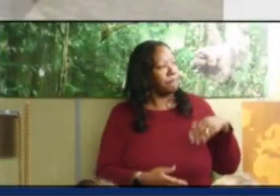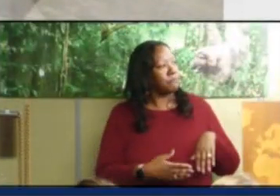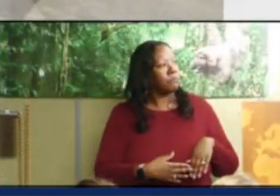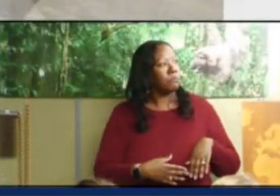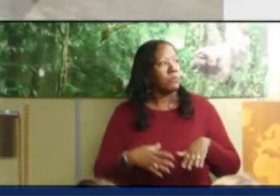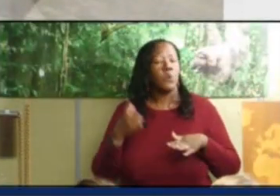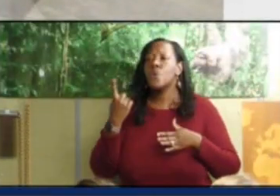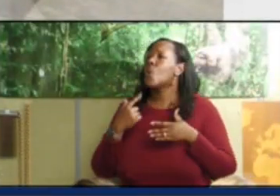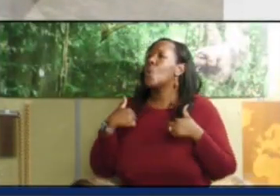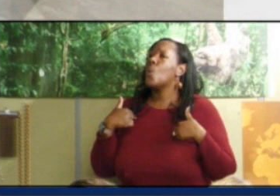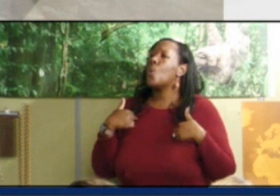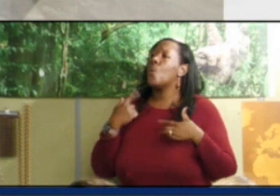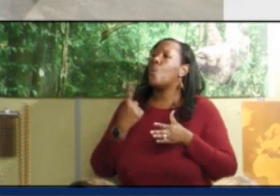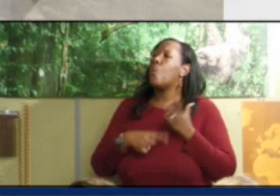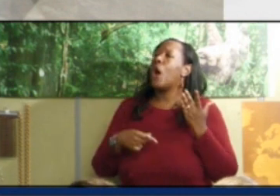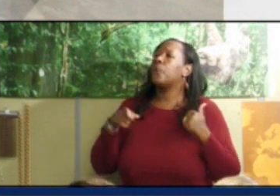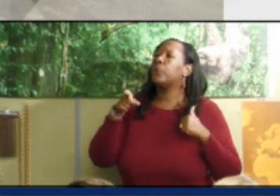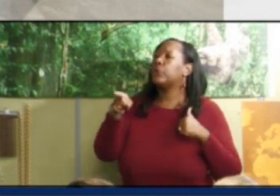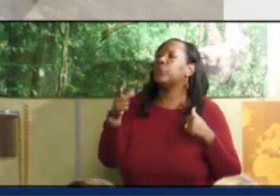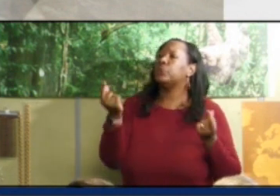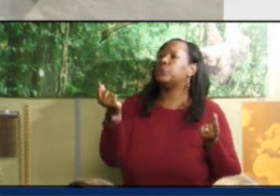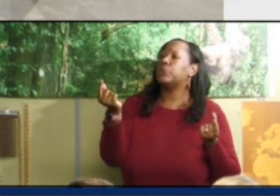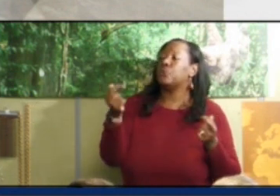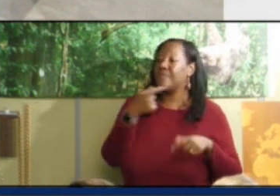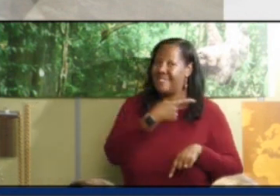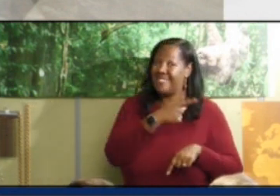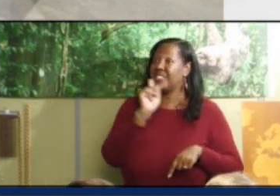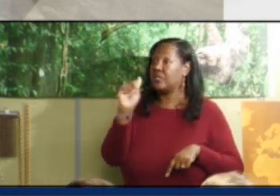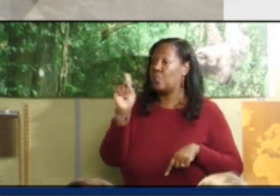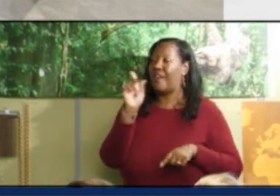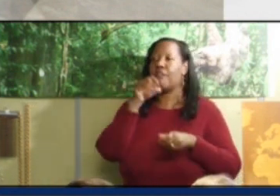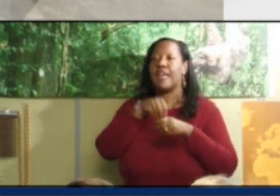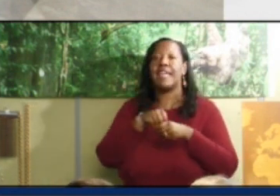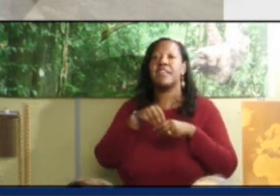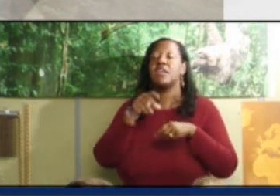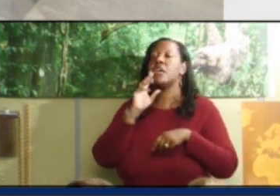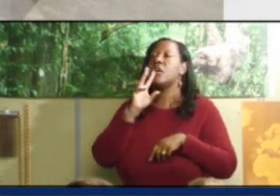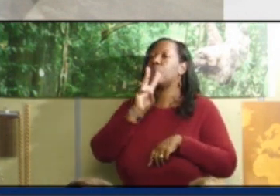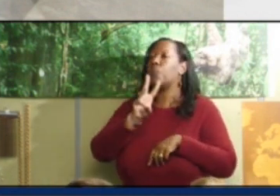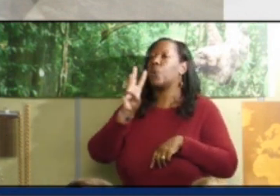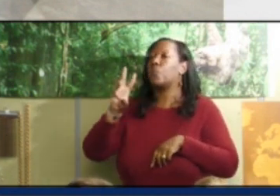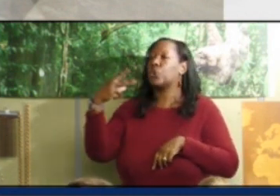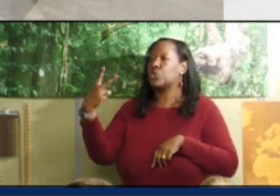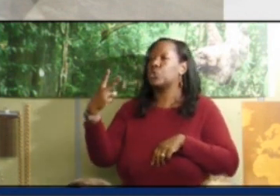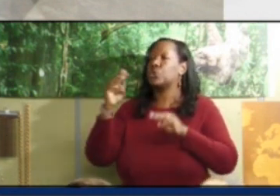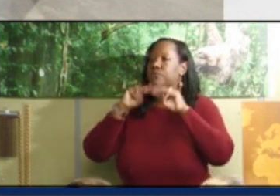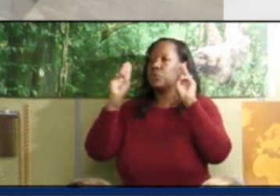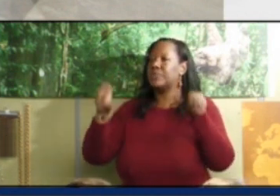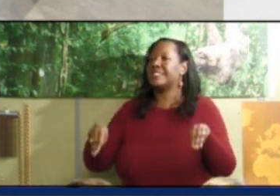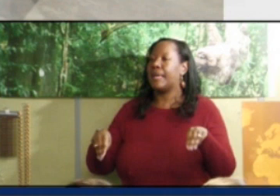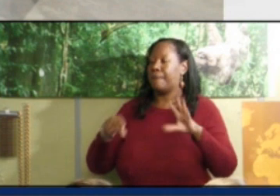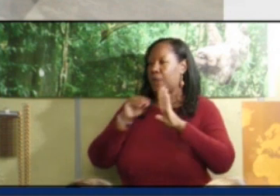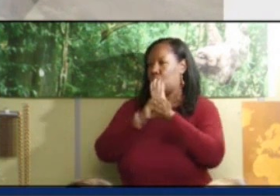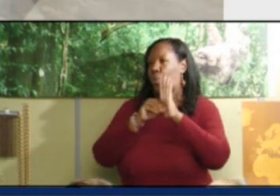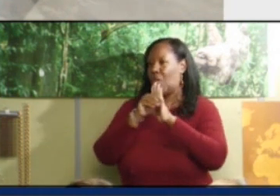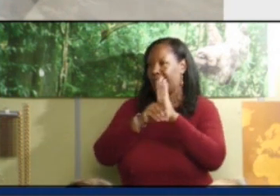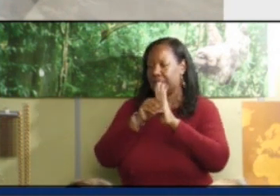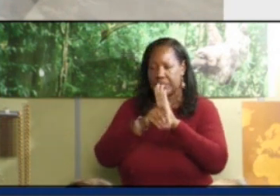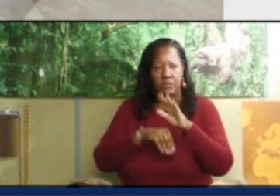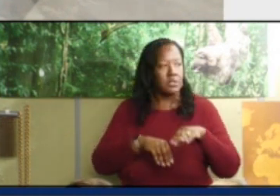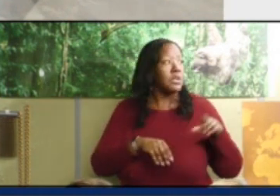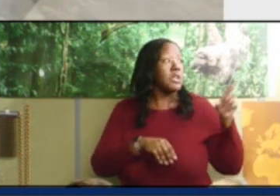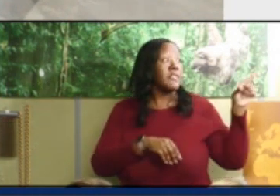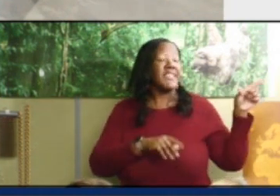would you do question at the National Museum of the World War II Museum down in New Orleans. This is an